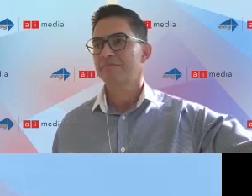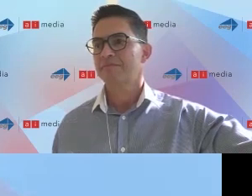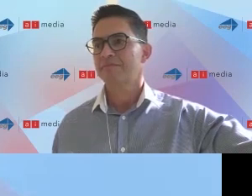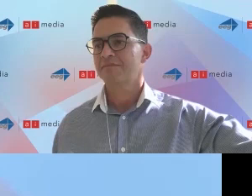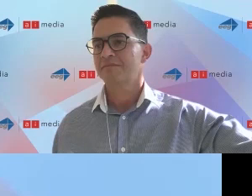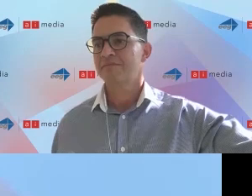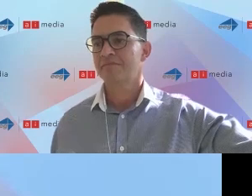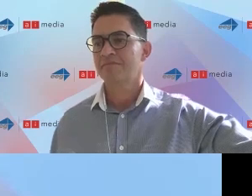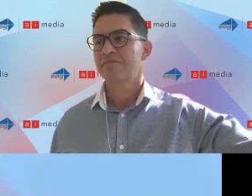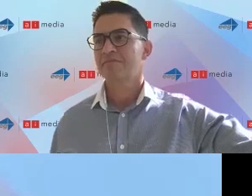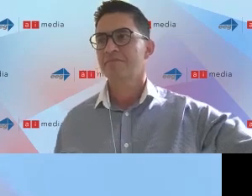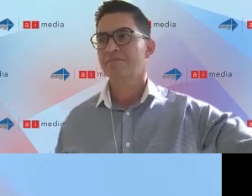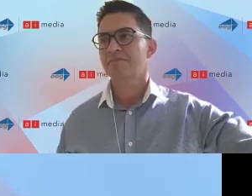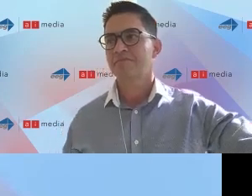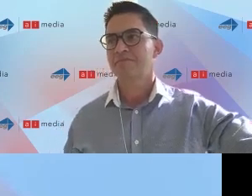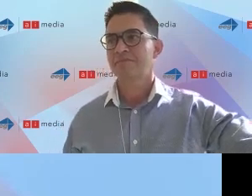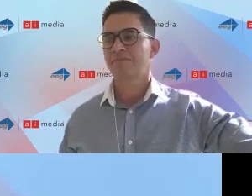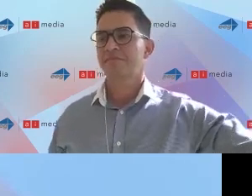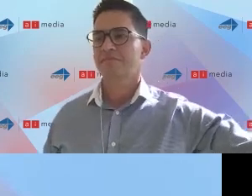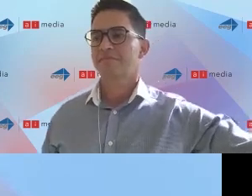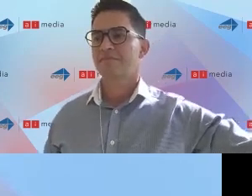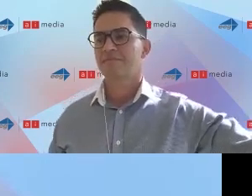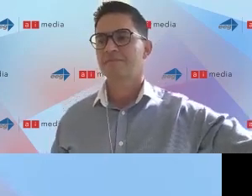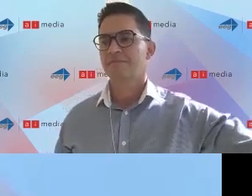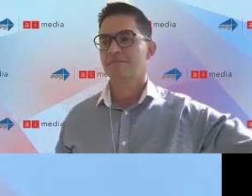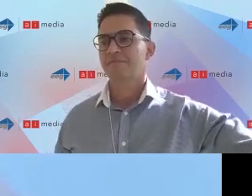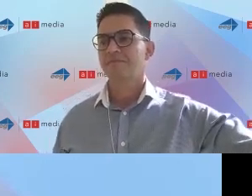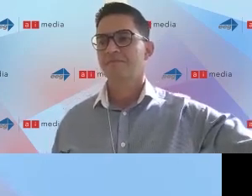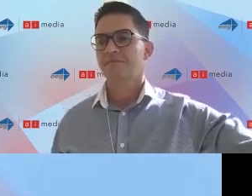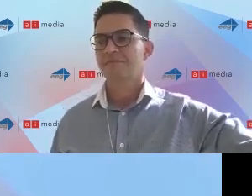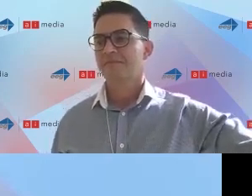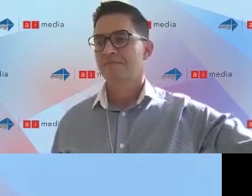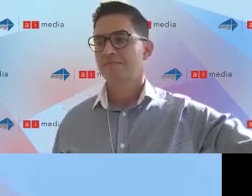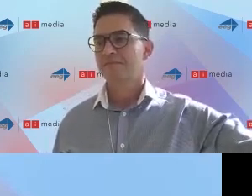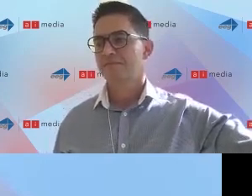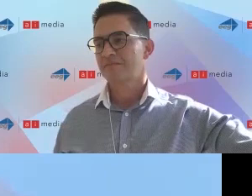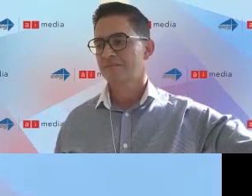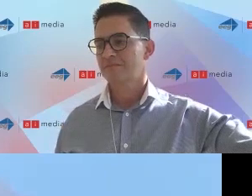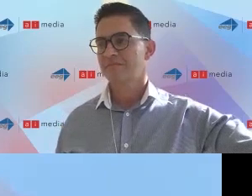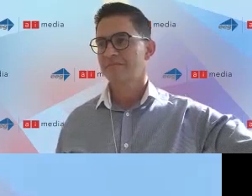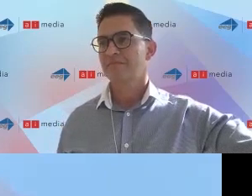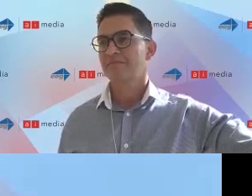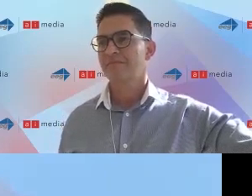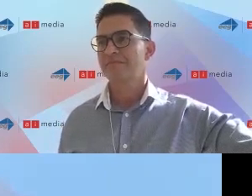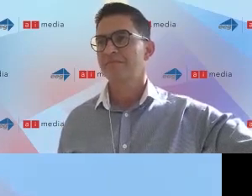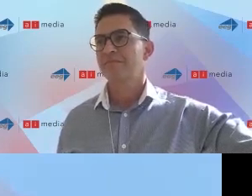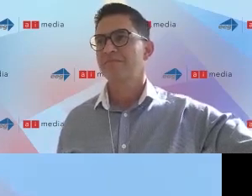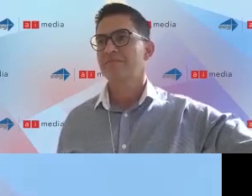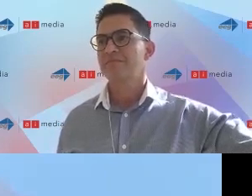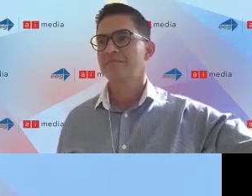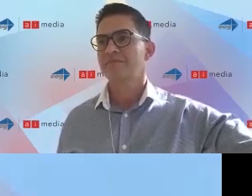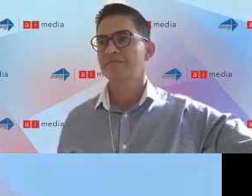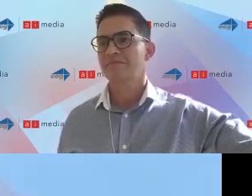customers speak with a louder voice, reach a wider audience, and are engaged in a constant cycle of influencing and being influenced by one